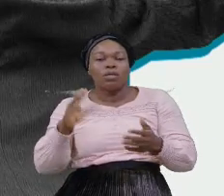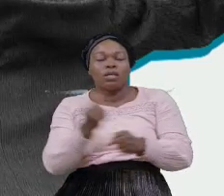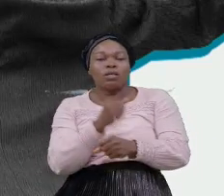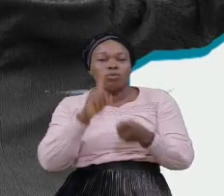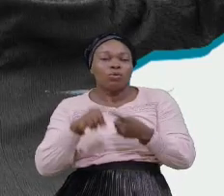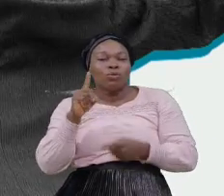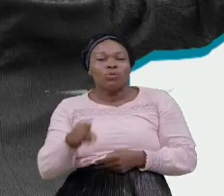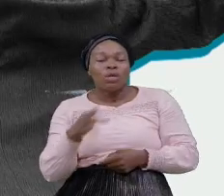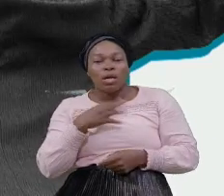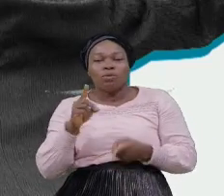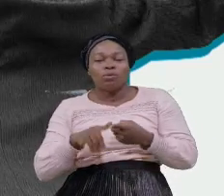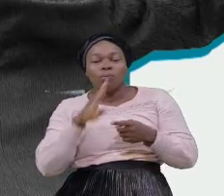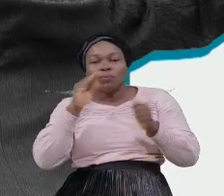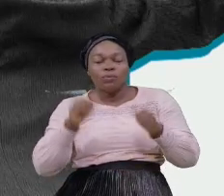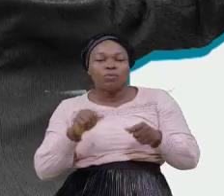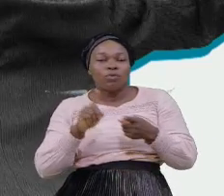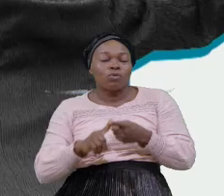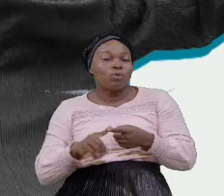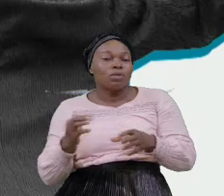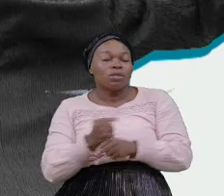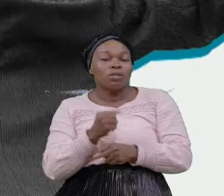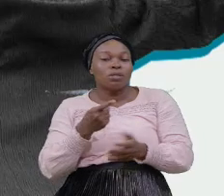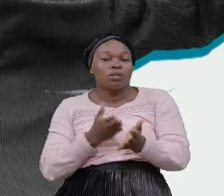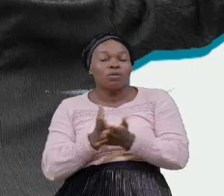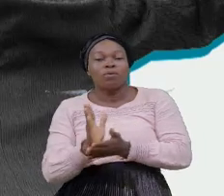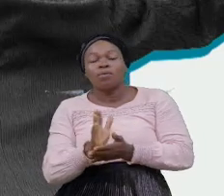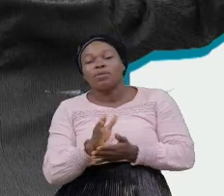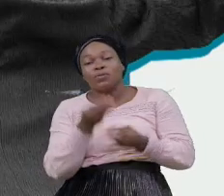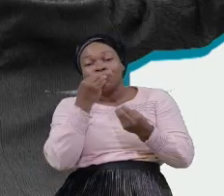then help you further in your newfound faith.